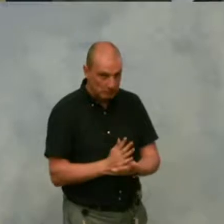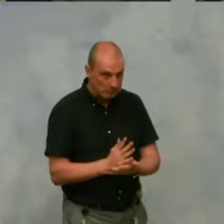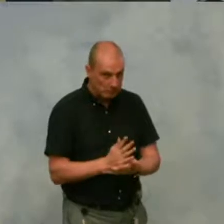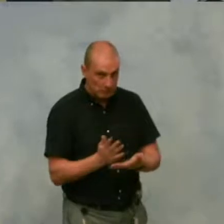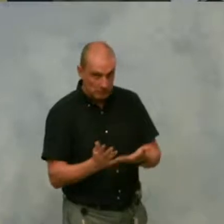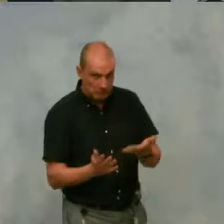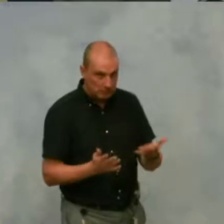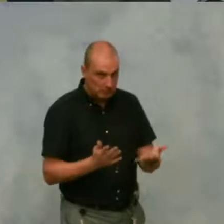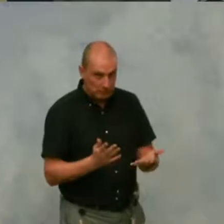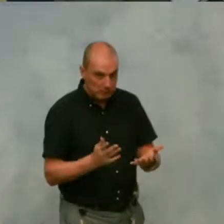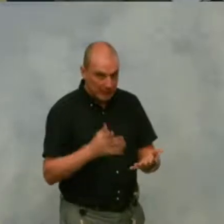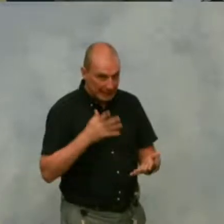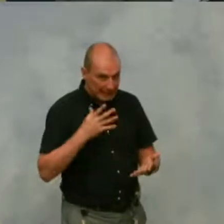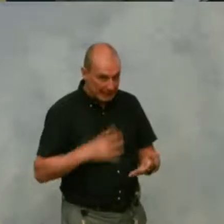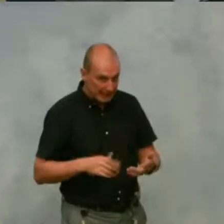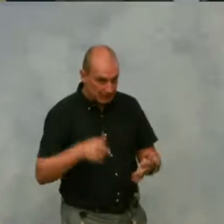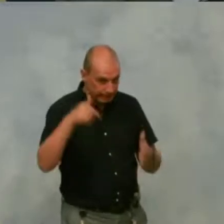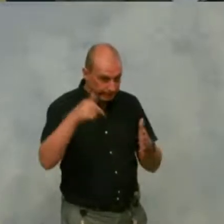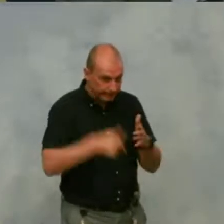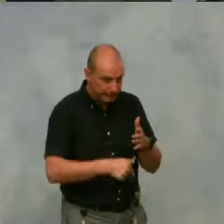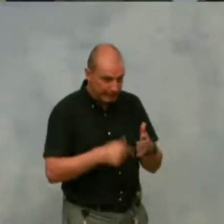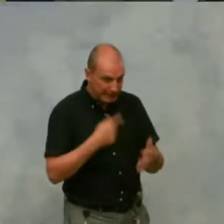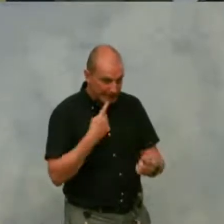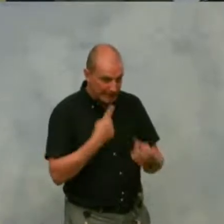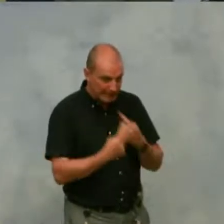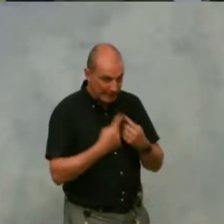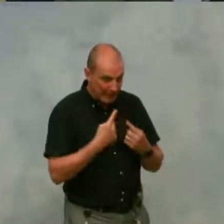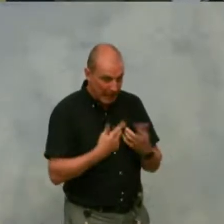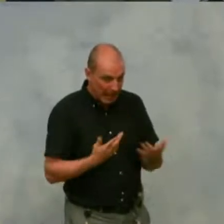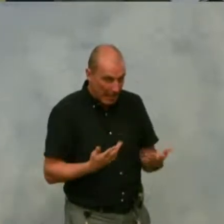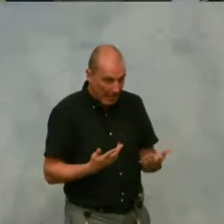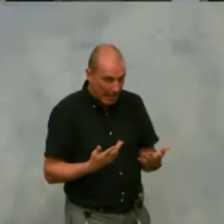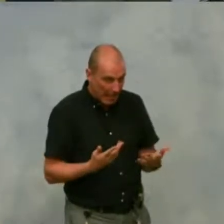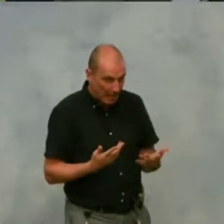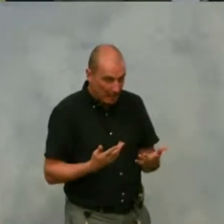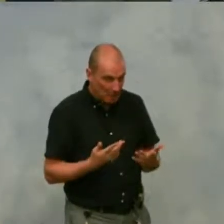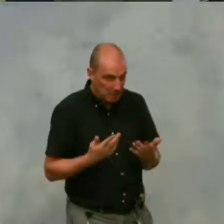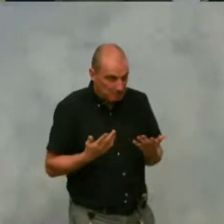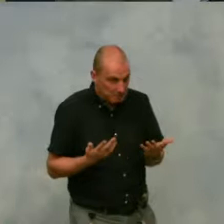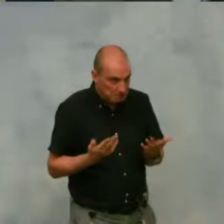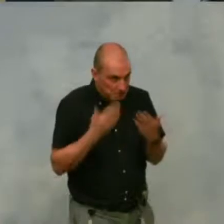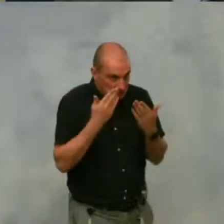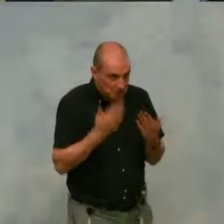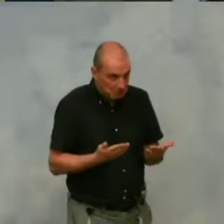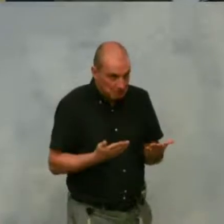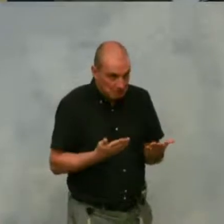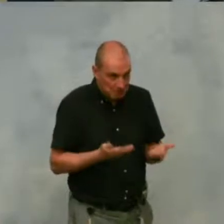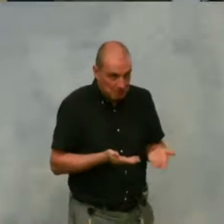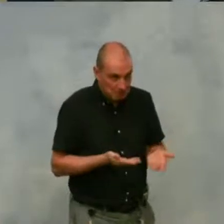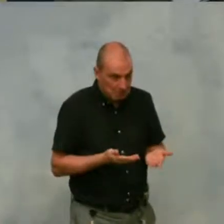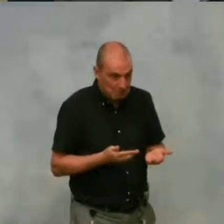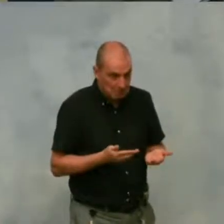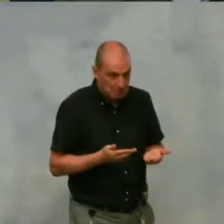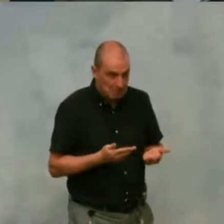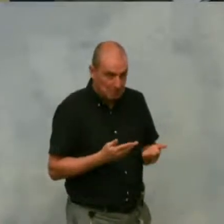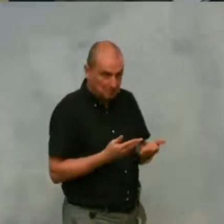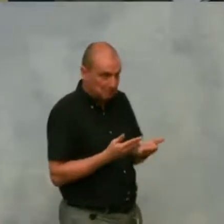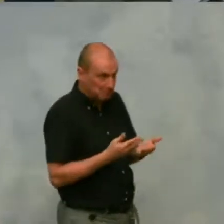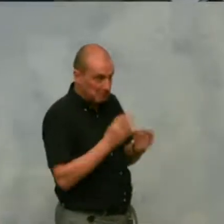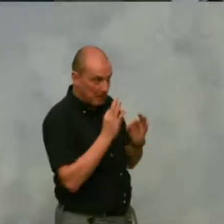requirement for that level of detail. I mean, I maybe defer to colleagues to see whether that's something we would want to do in